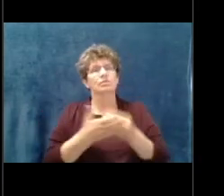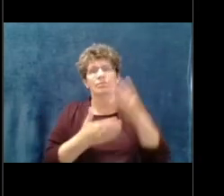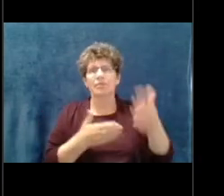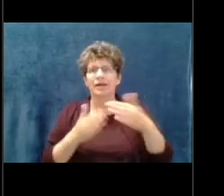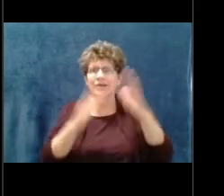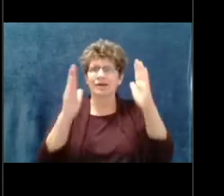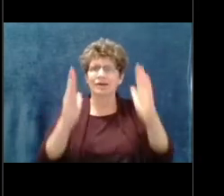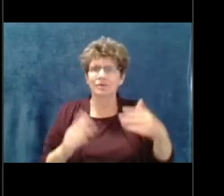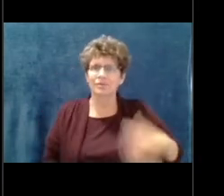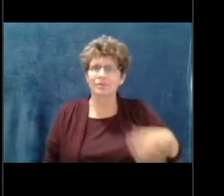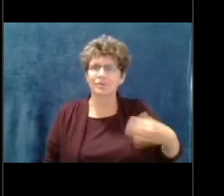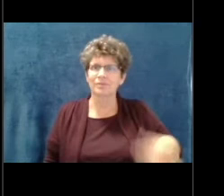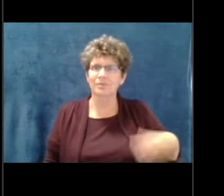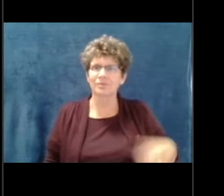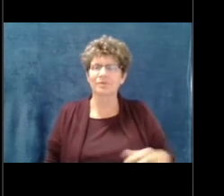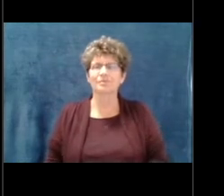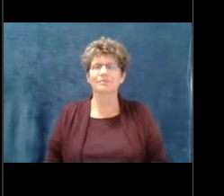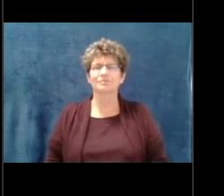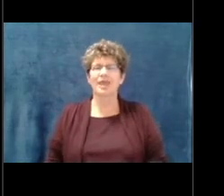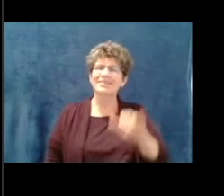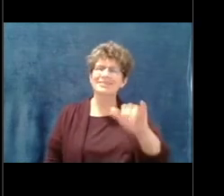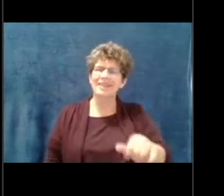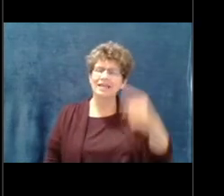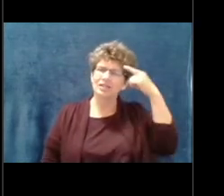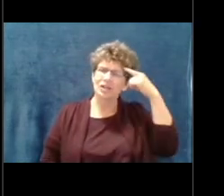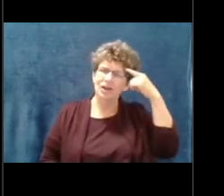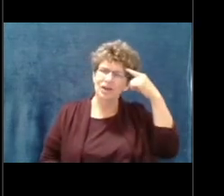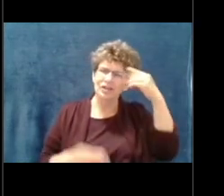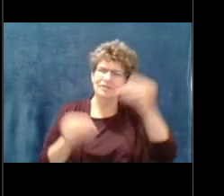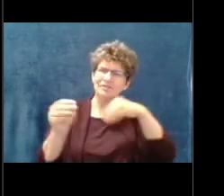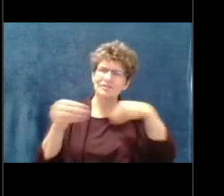it's optimism. It's resilience, isn't it?